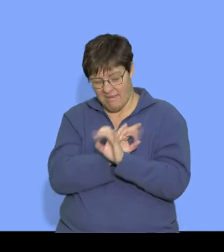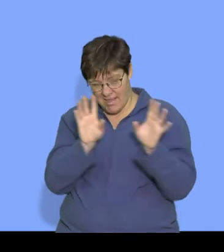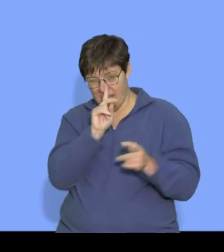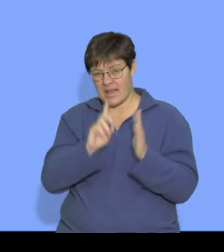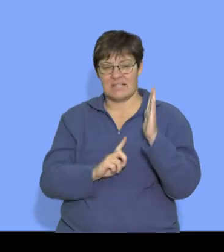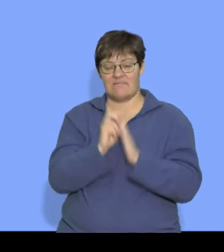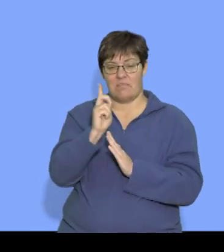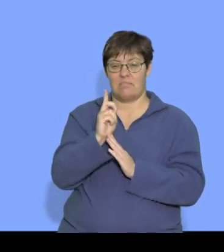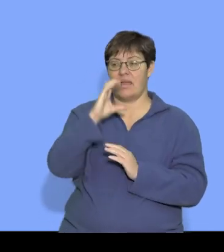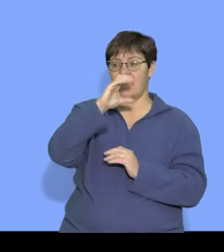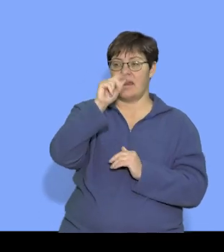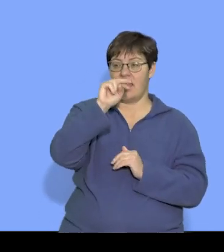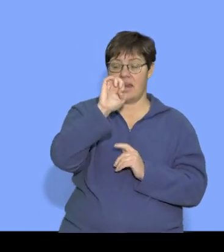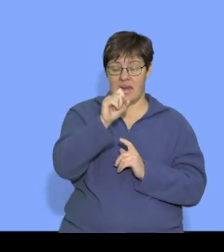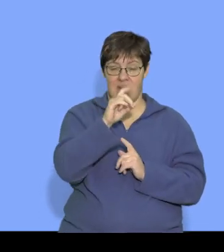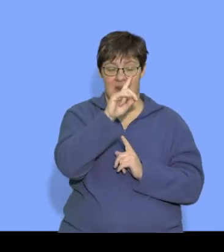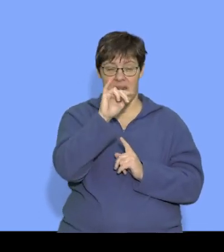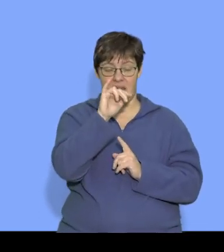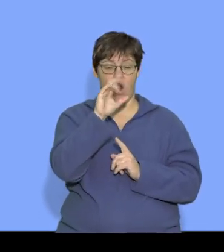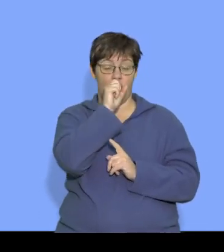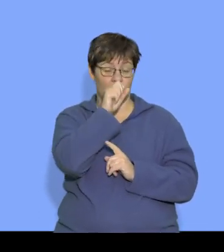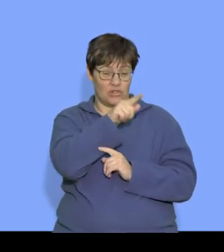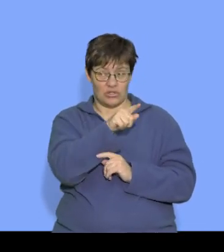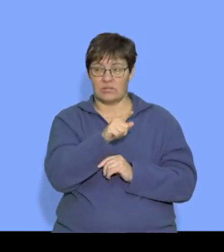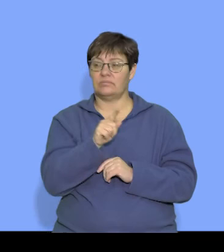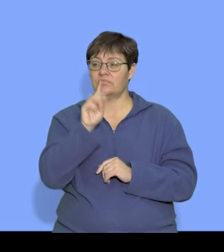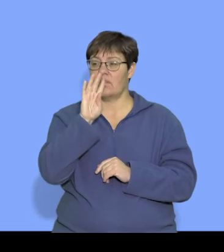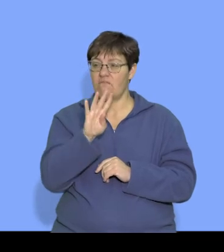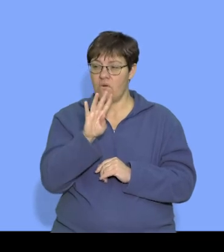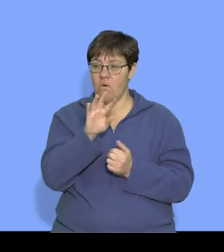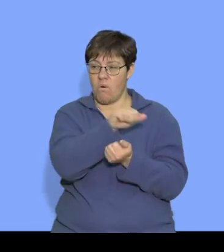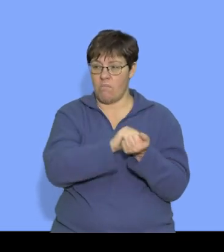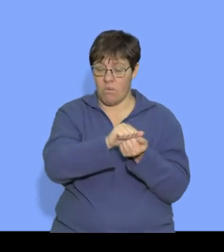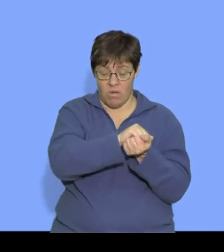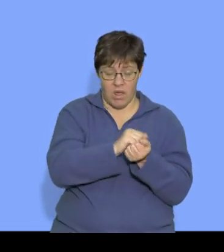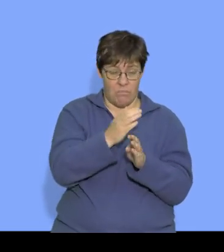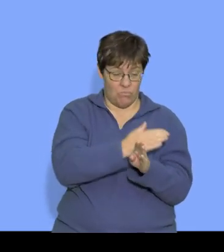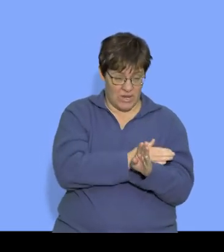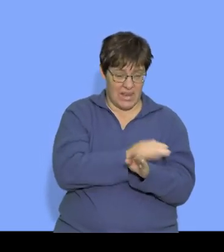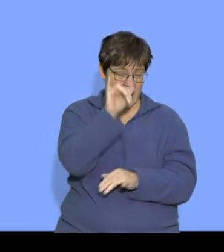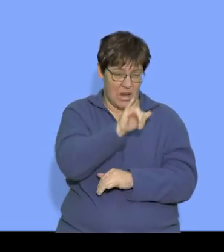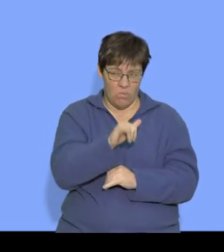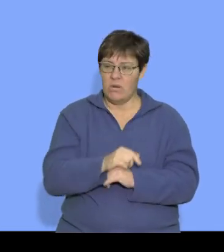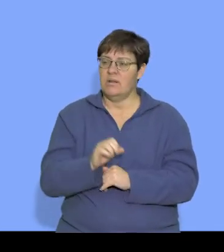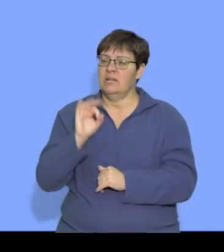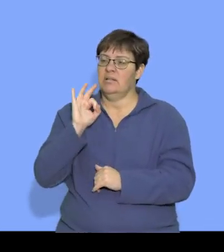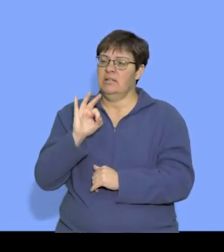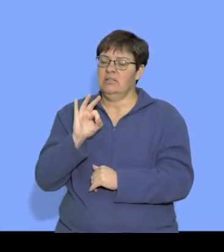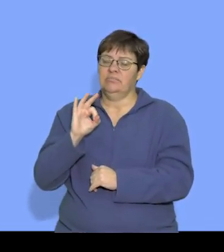the developed canine there. You can see your 4 molars, premolars, and your